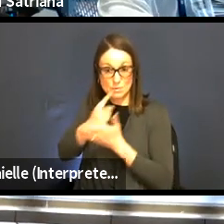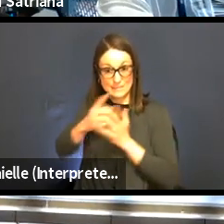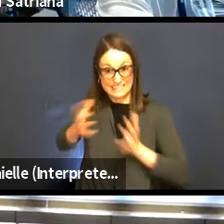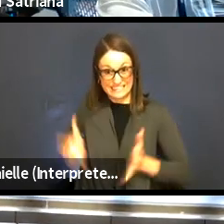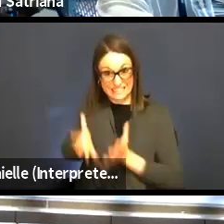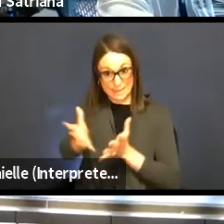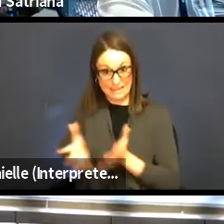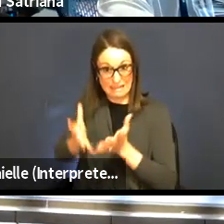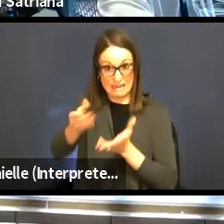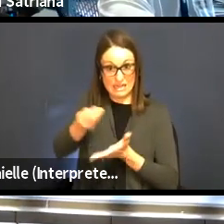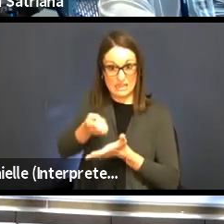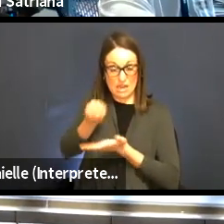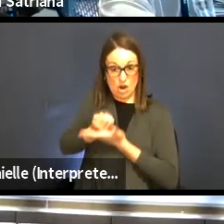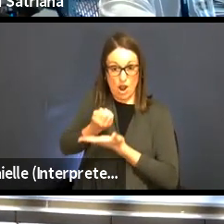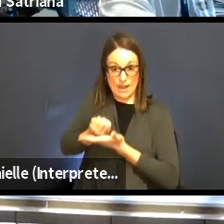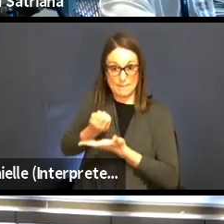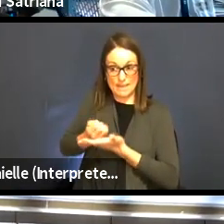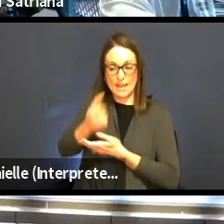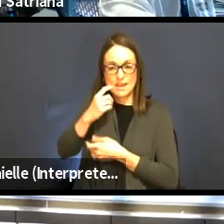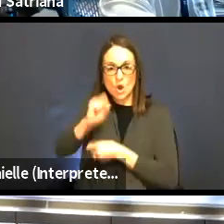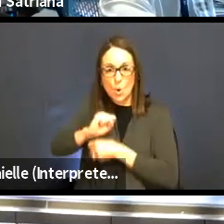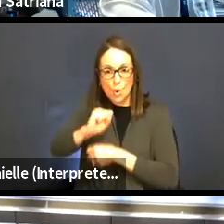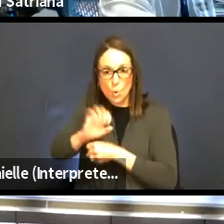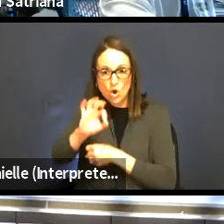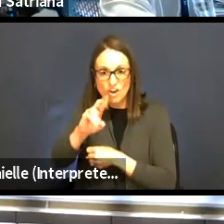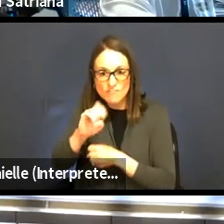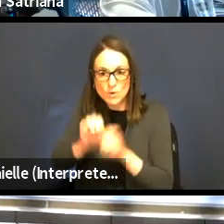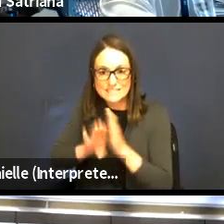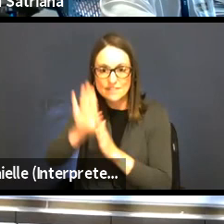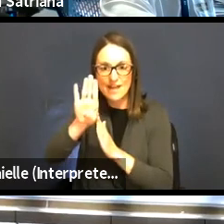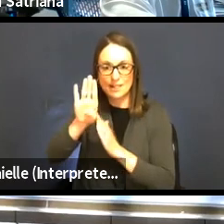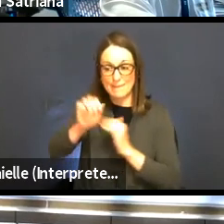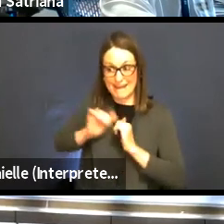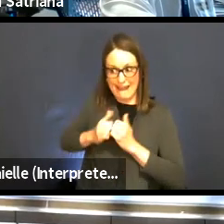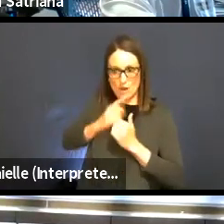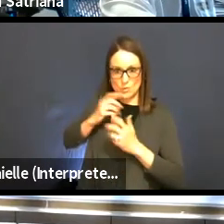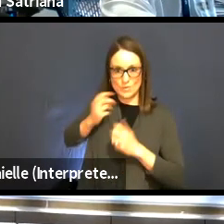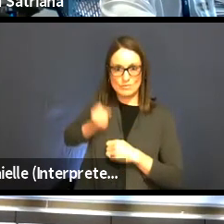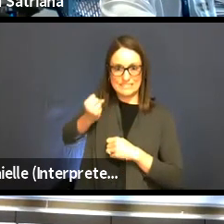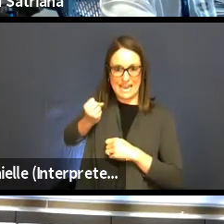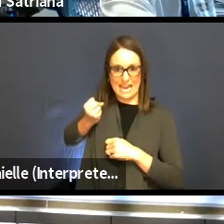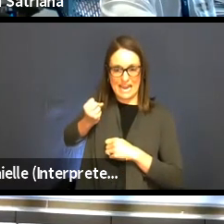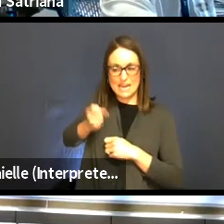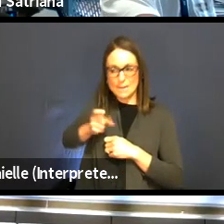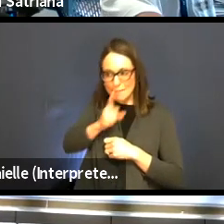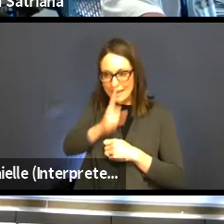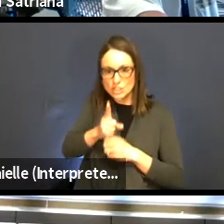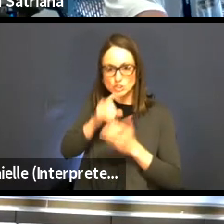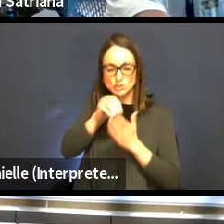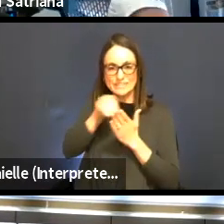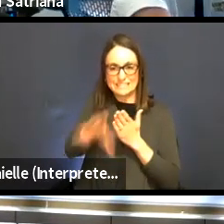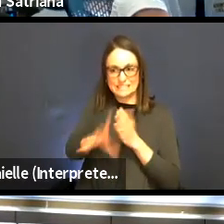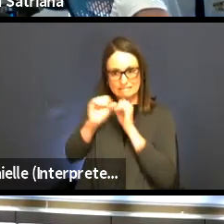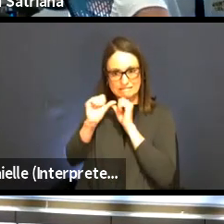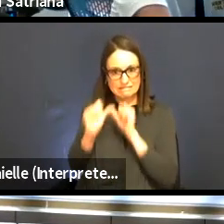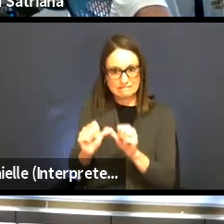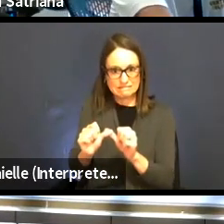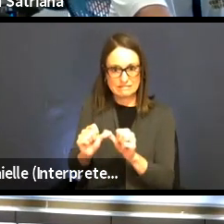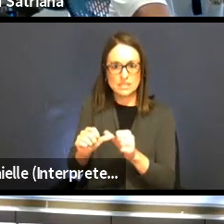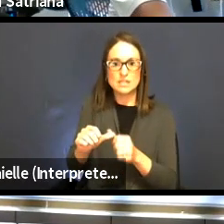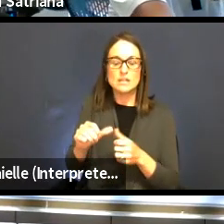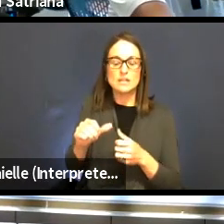the workforce development and how we retain and make sure that students continue to completion. And some of that